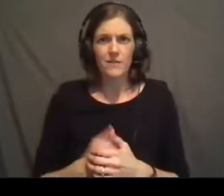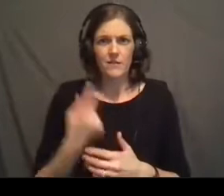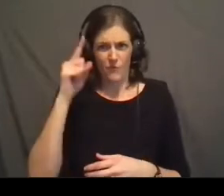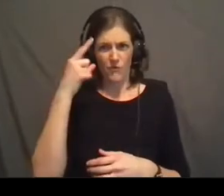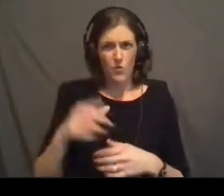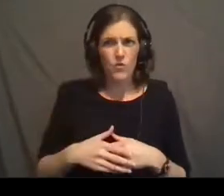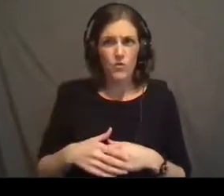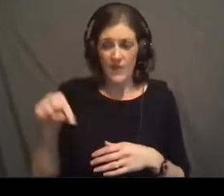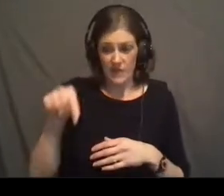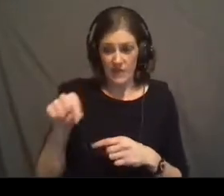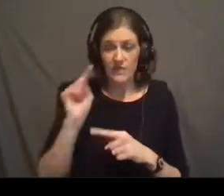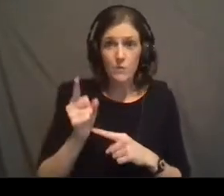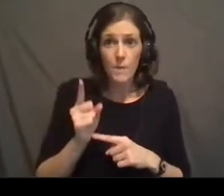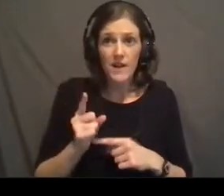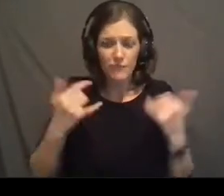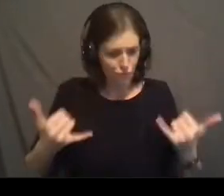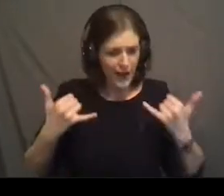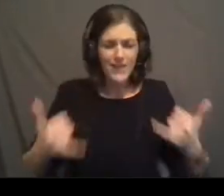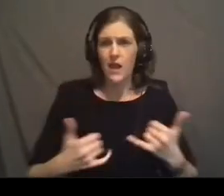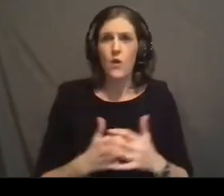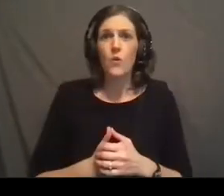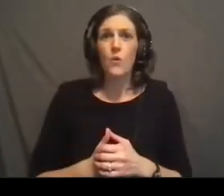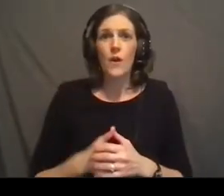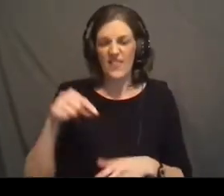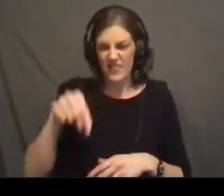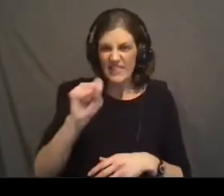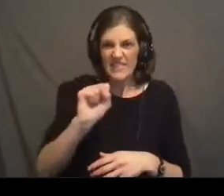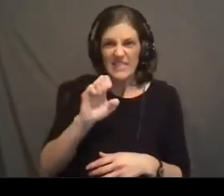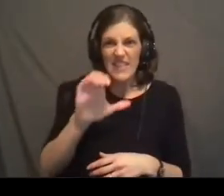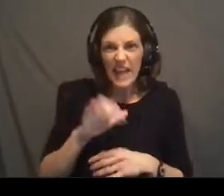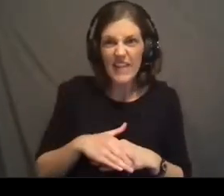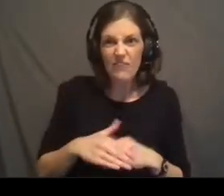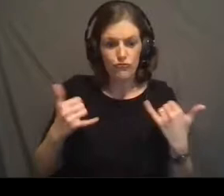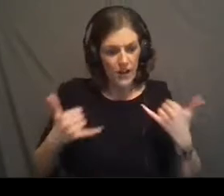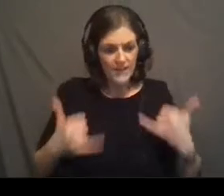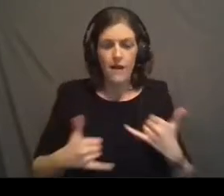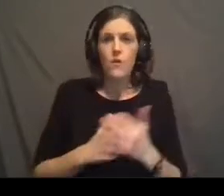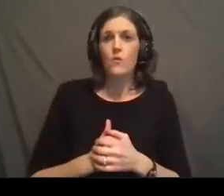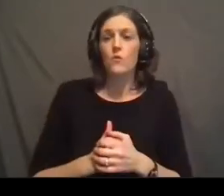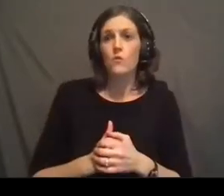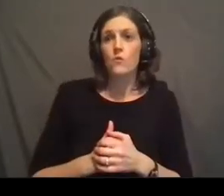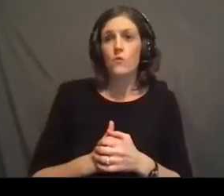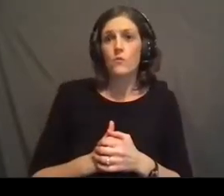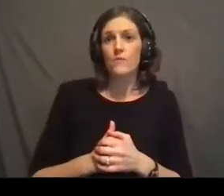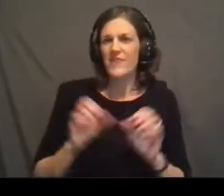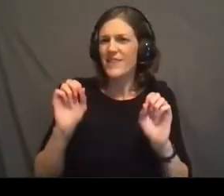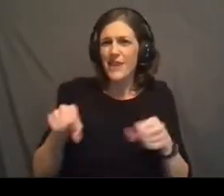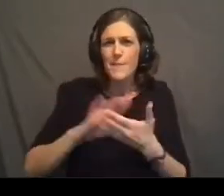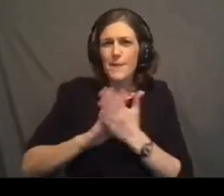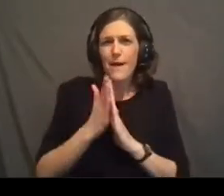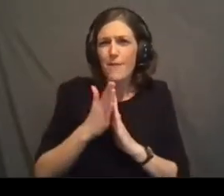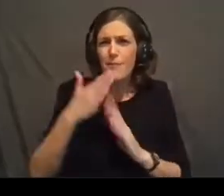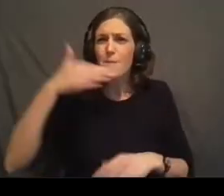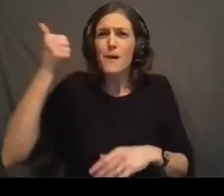This moment, right now, this second, right now, can be the greatest moment